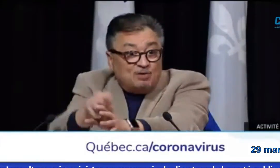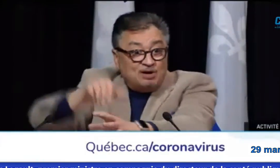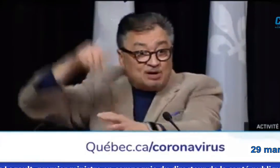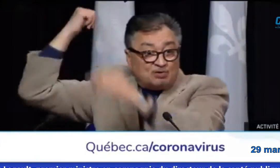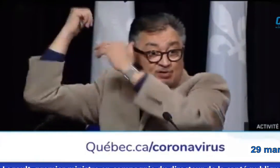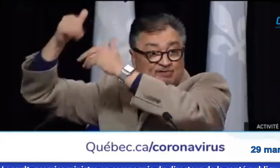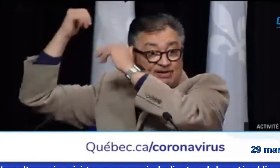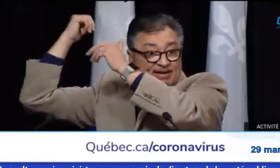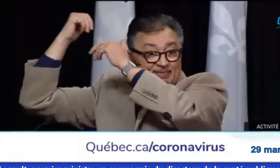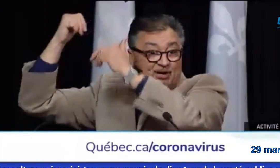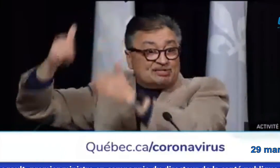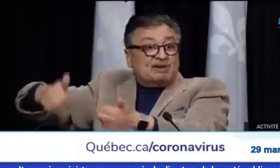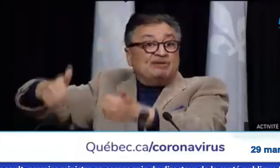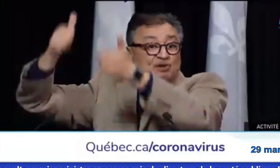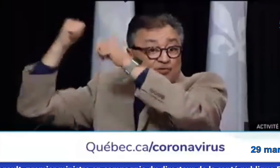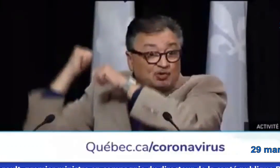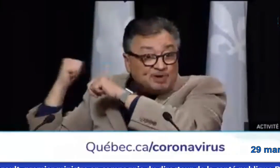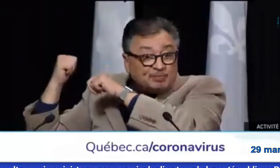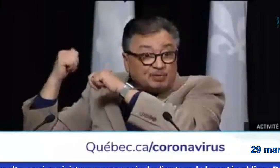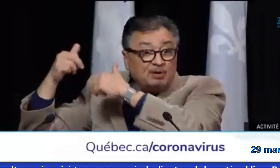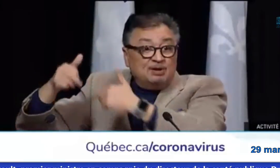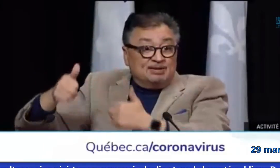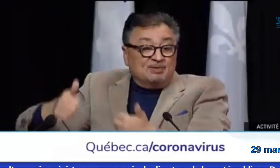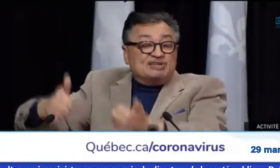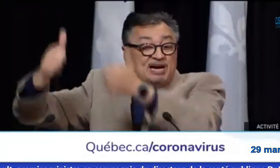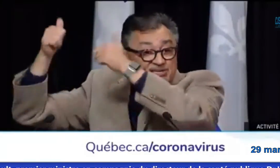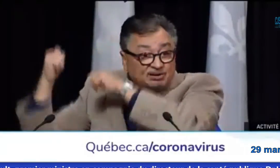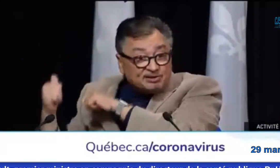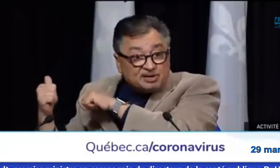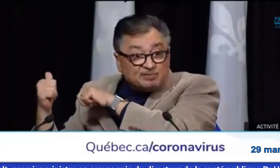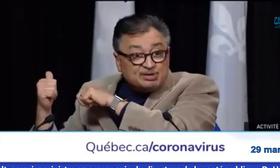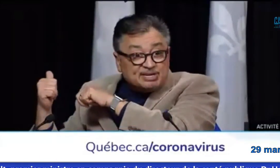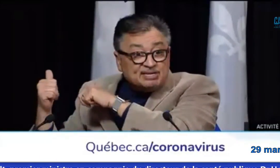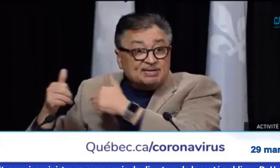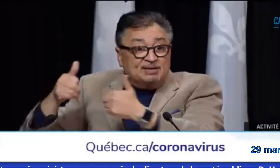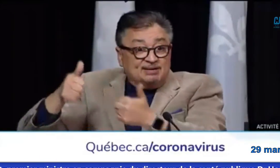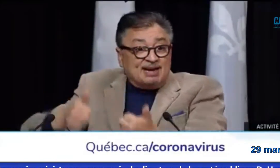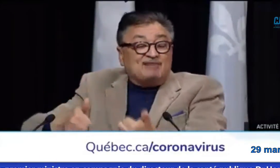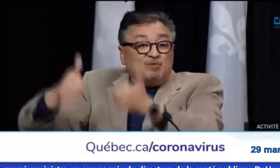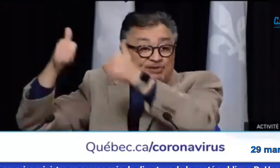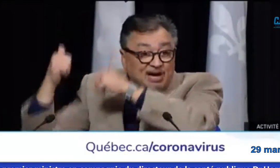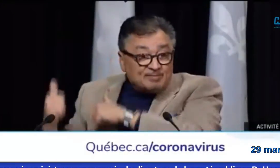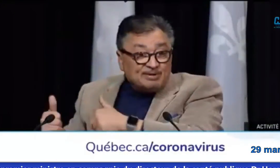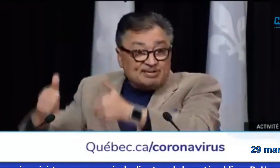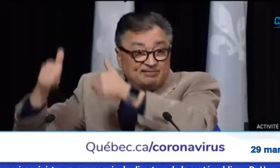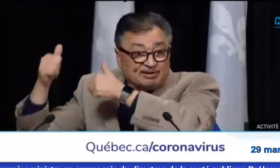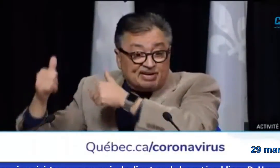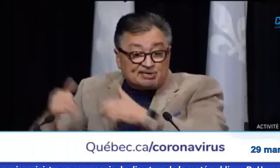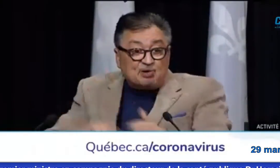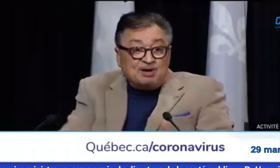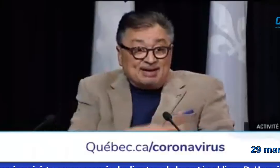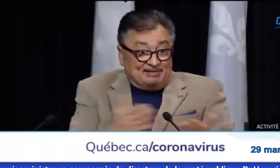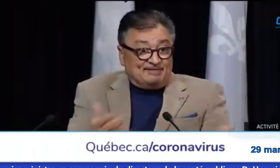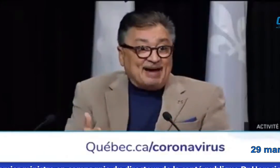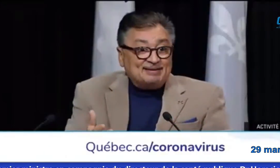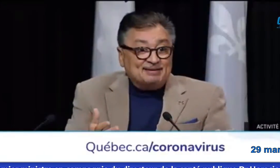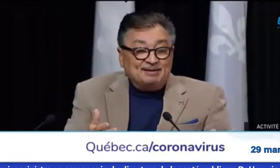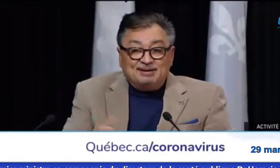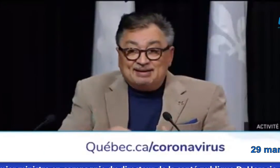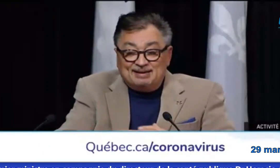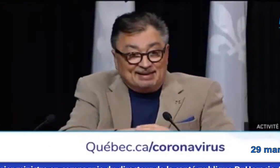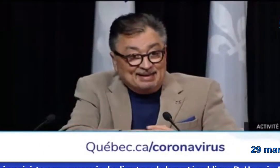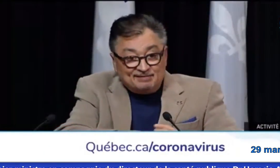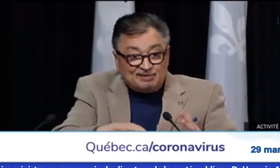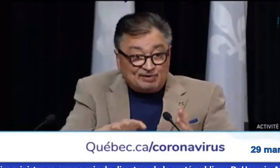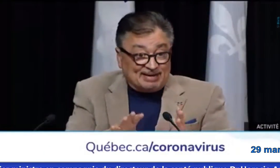scenario goes over there because there is older people, there is isolated communities, they have more diabetes and everything. So in fact,